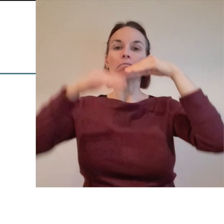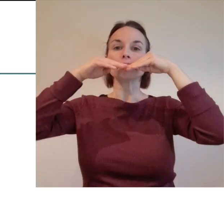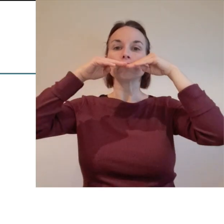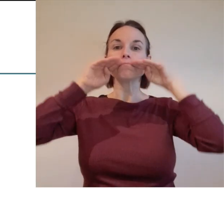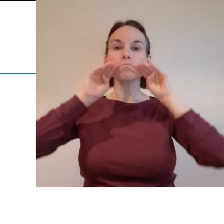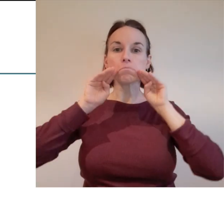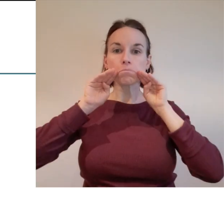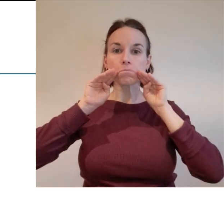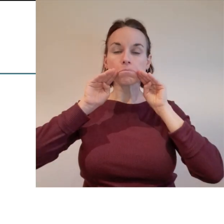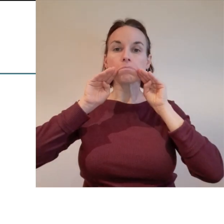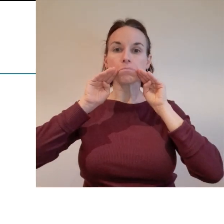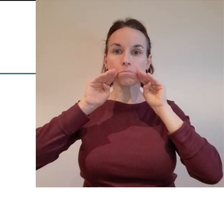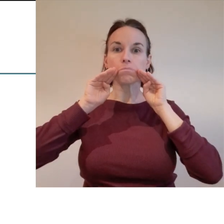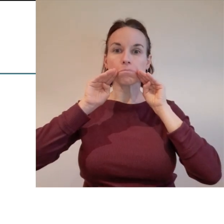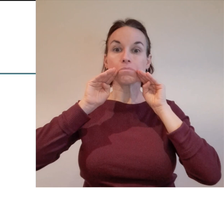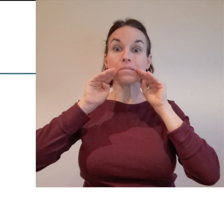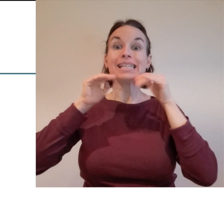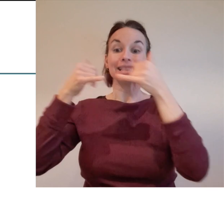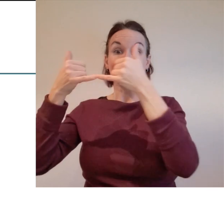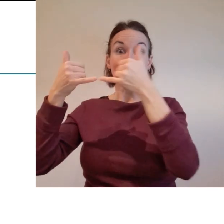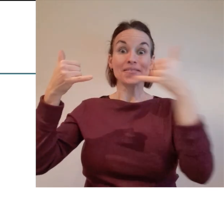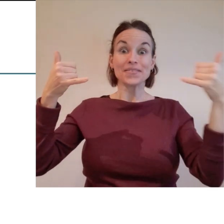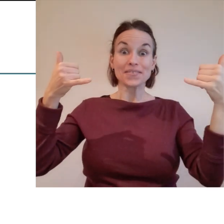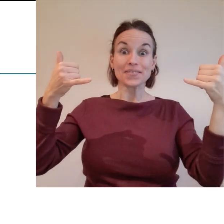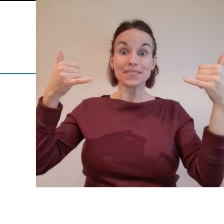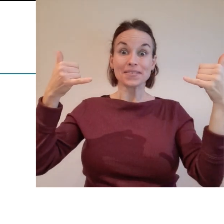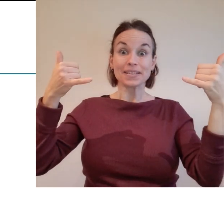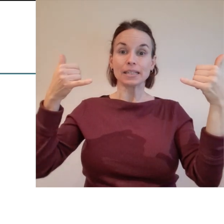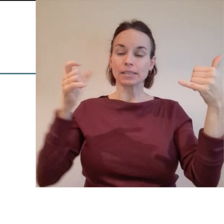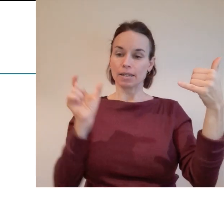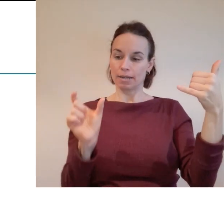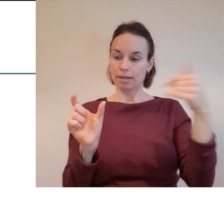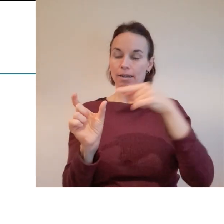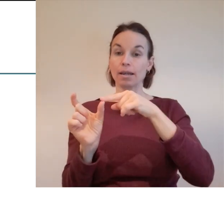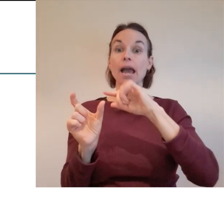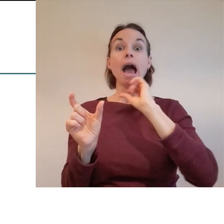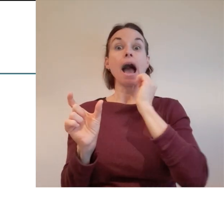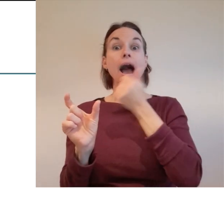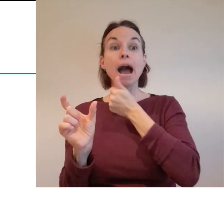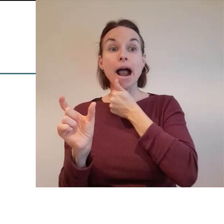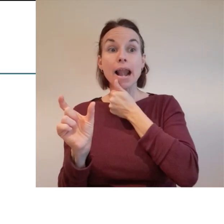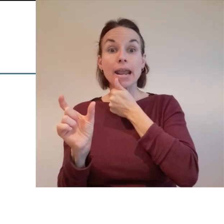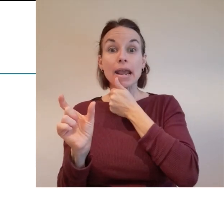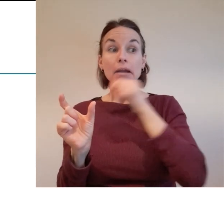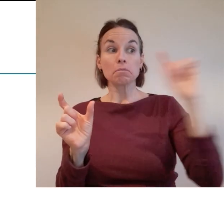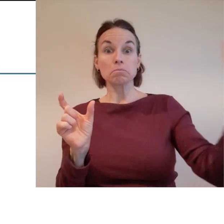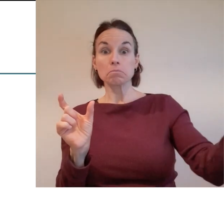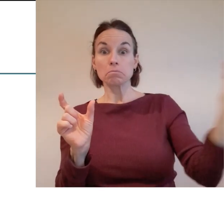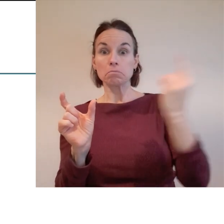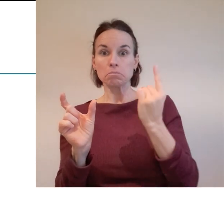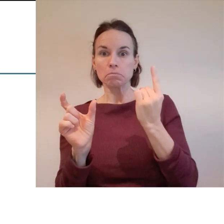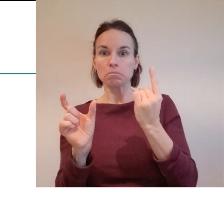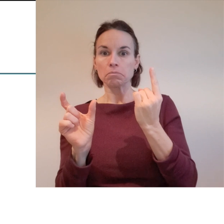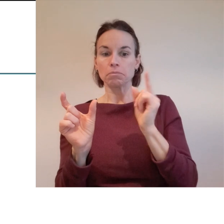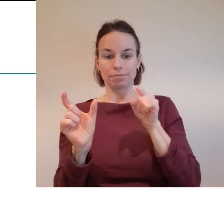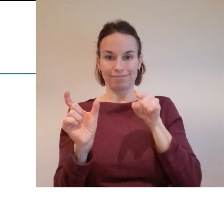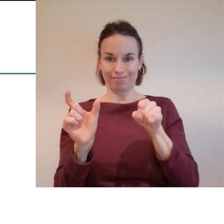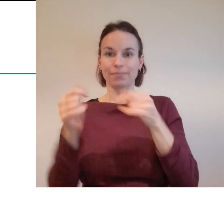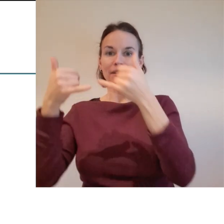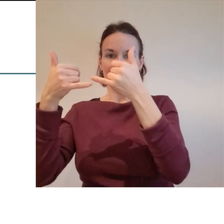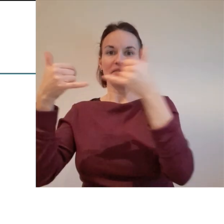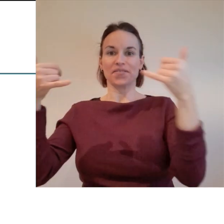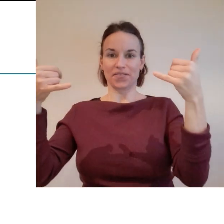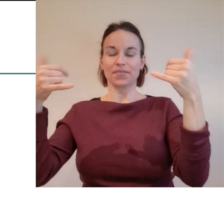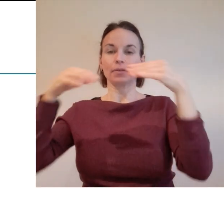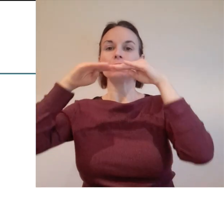down, scopes over the first two signs corresponding to the indefinite someone and the